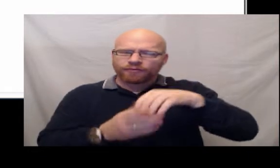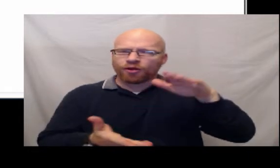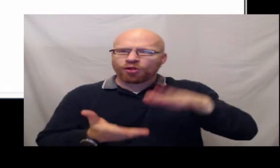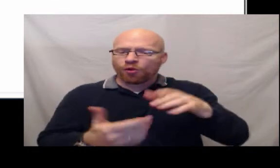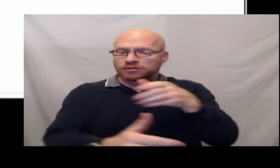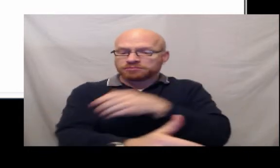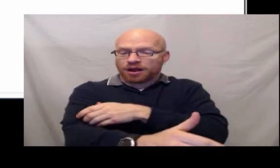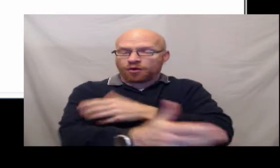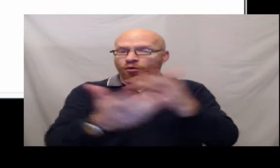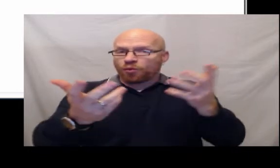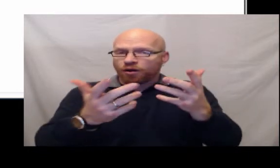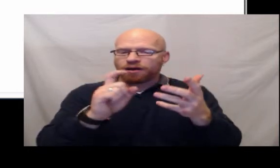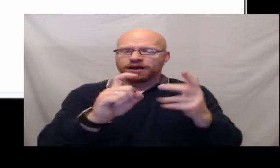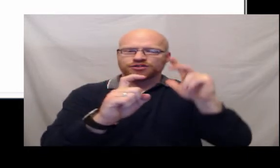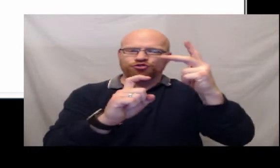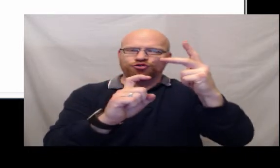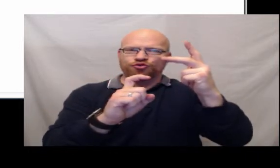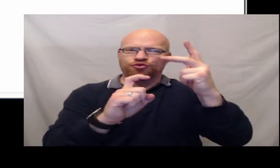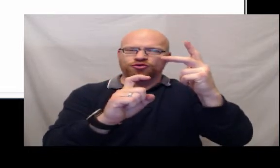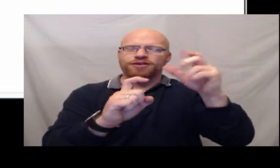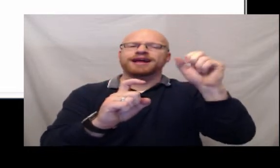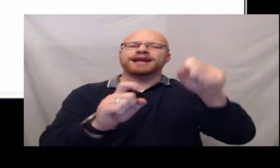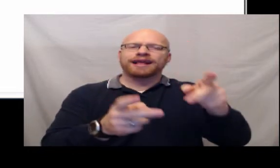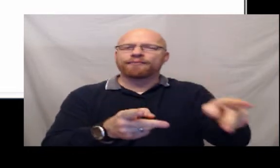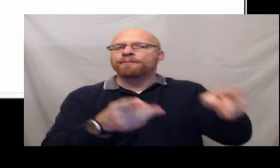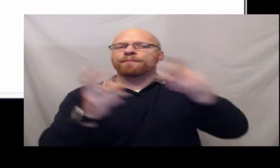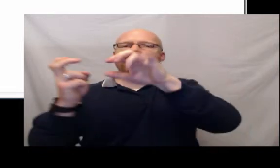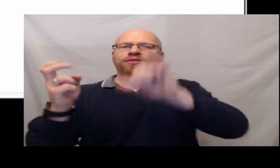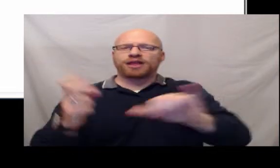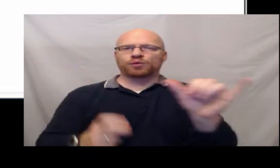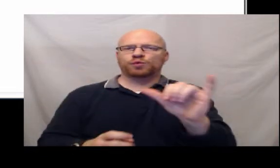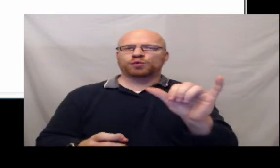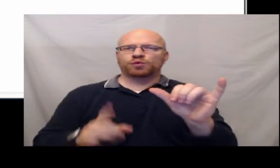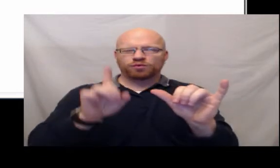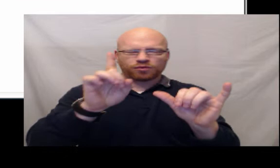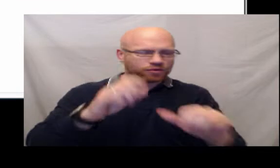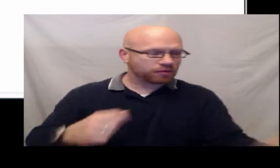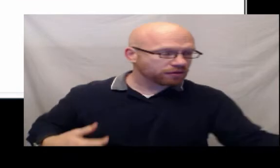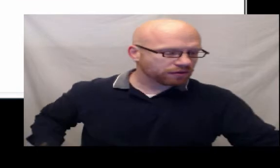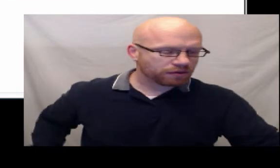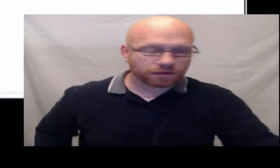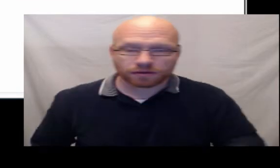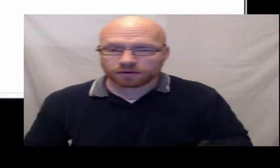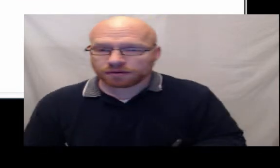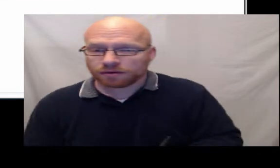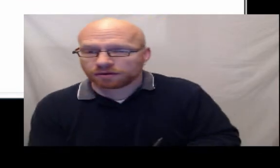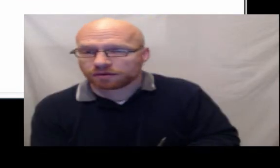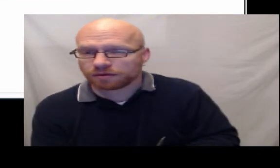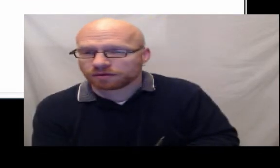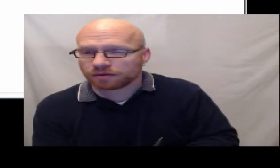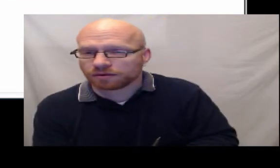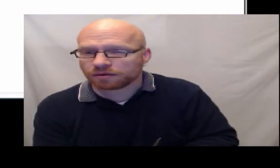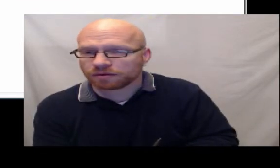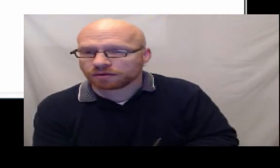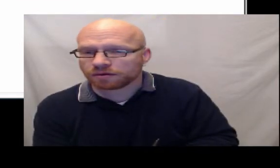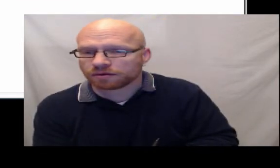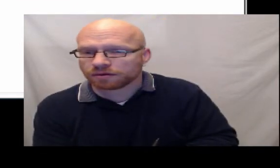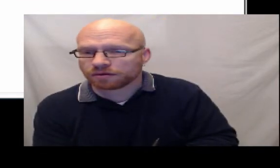third. Now, looking at the lowest power, I know they all have an x cubed. I can divide that out too.